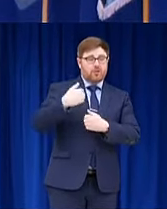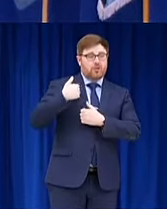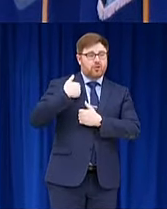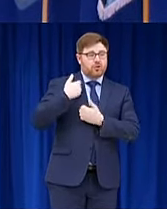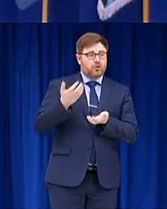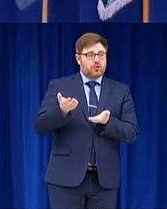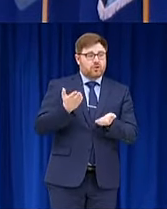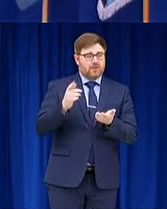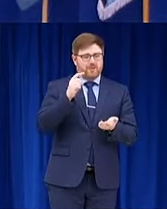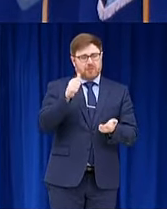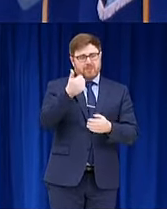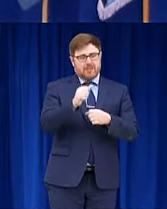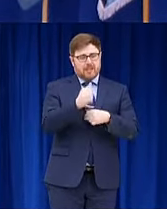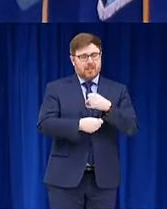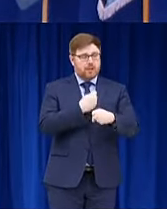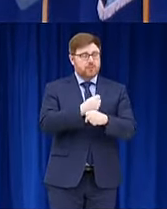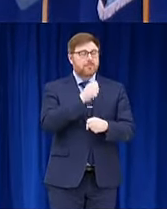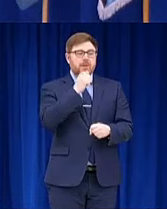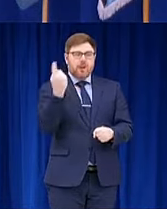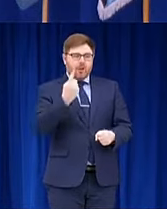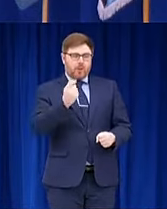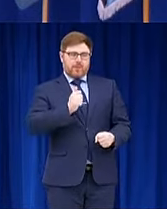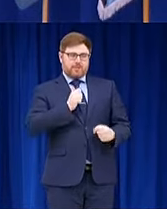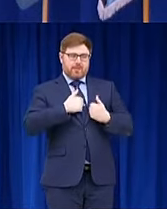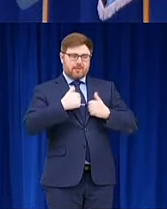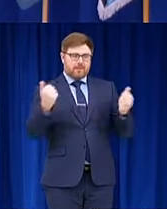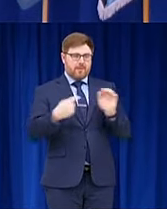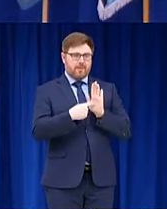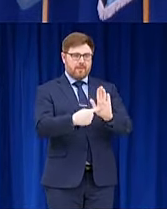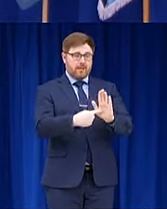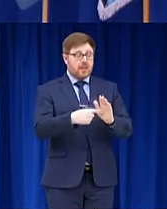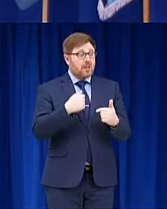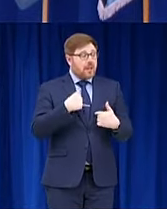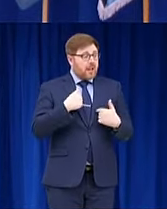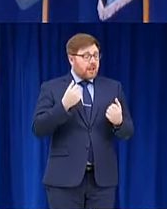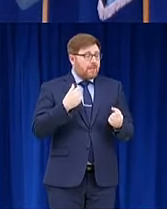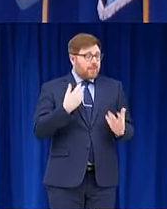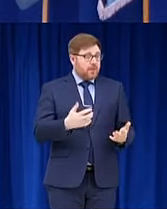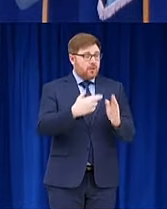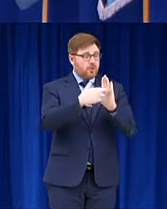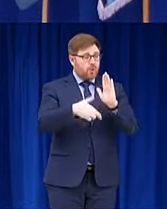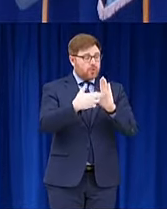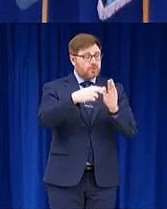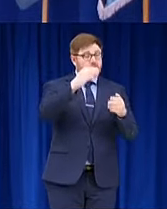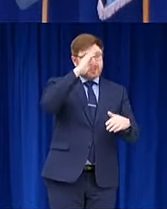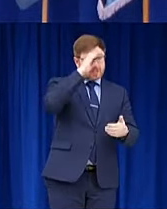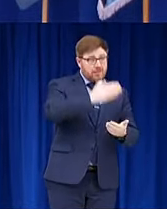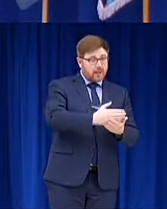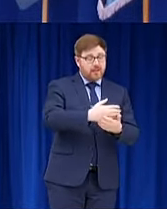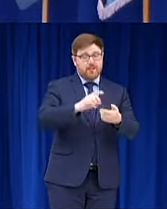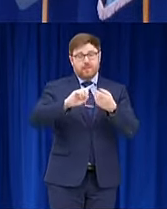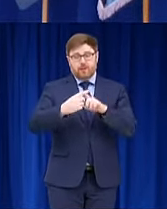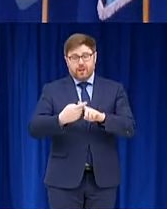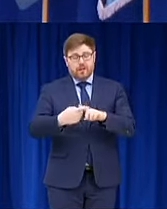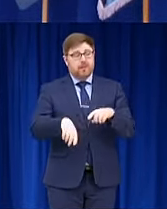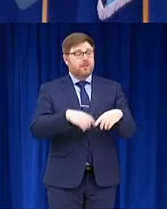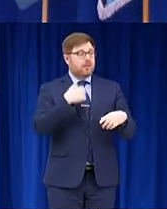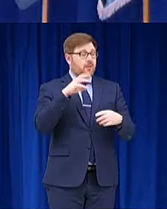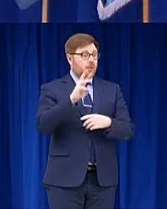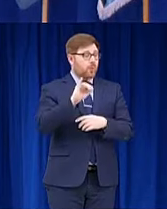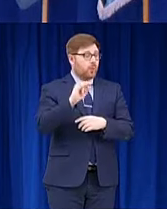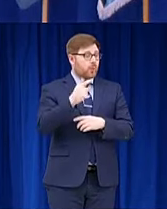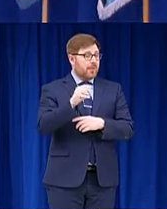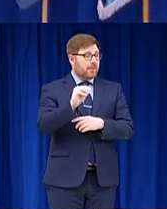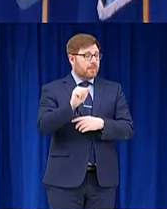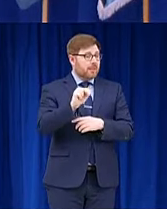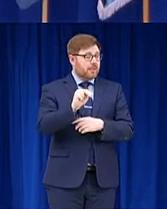myself. Because of the many things that I am, a son, a friend, wingman, leader, warrior, I